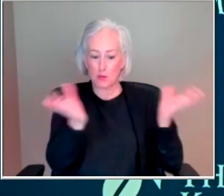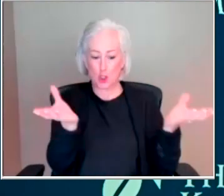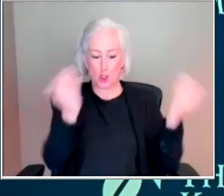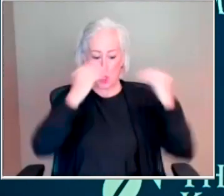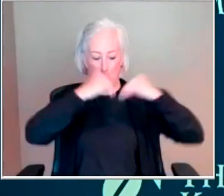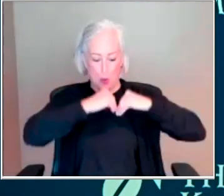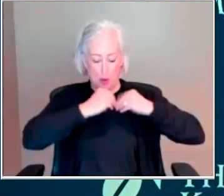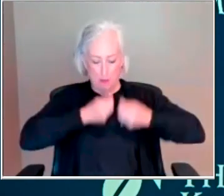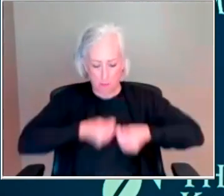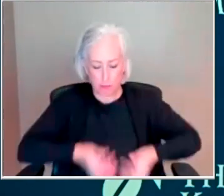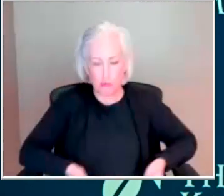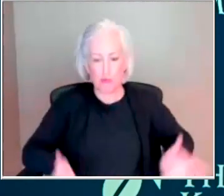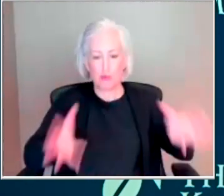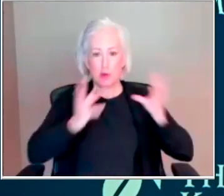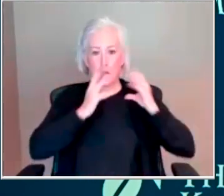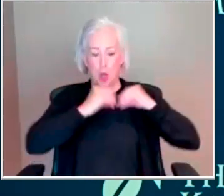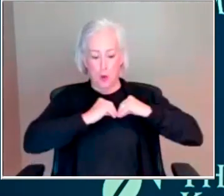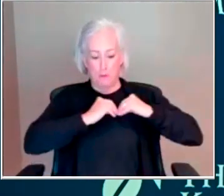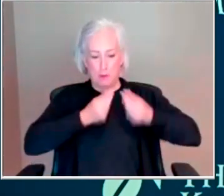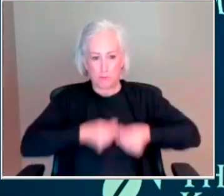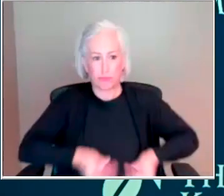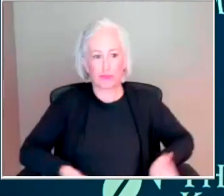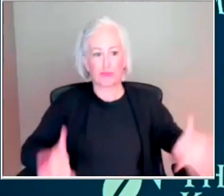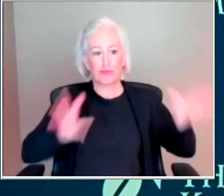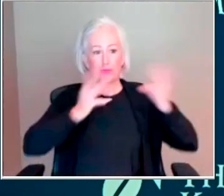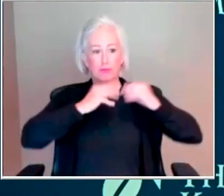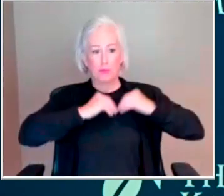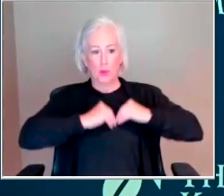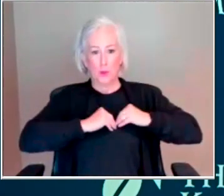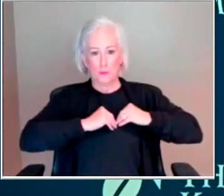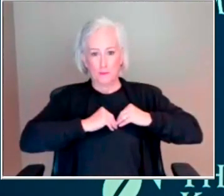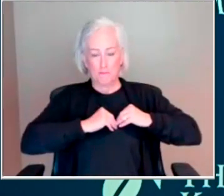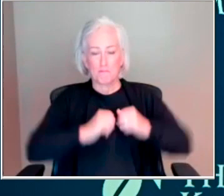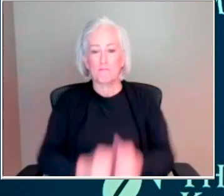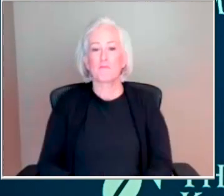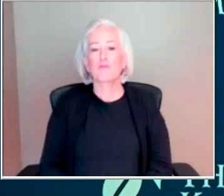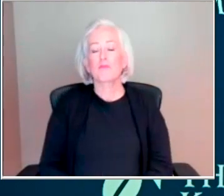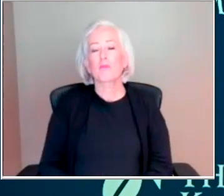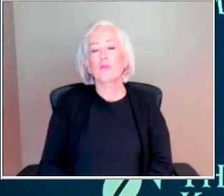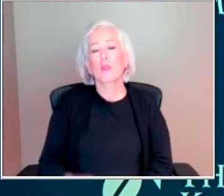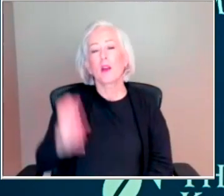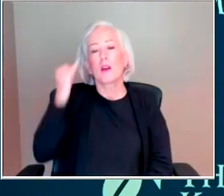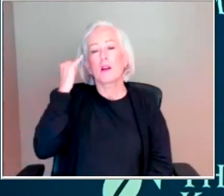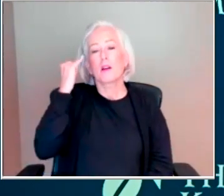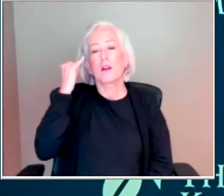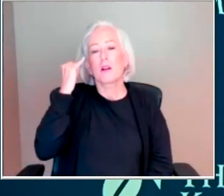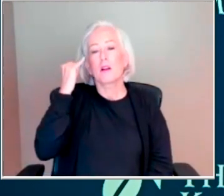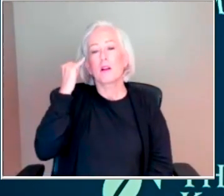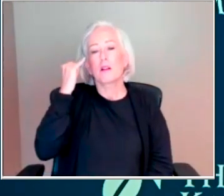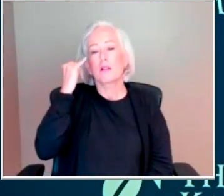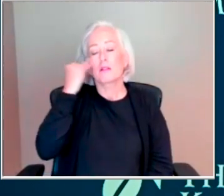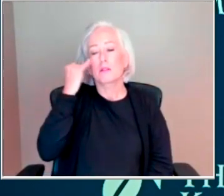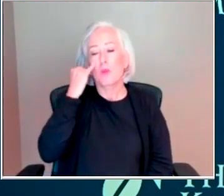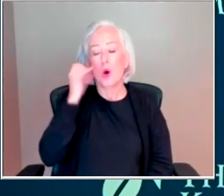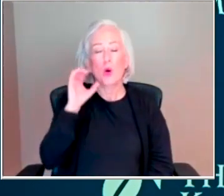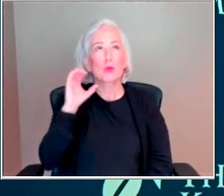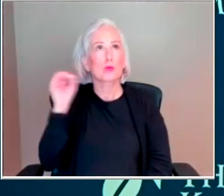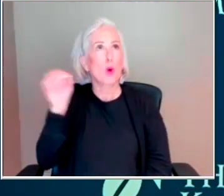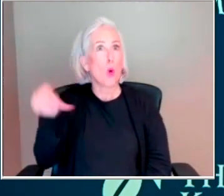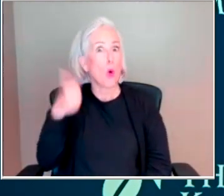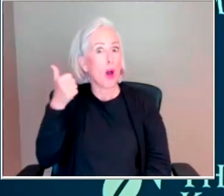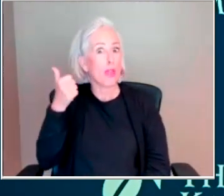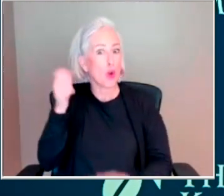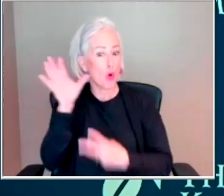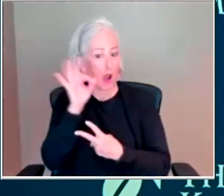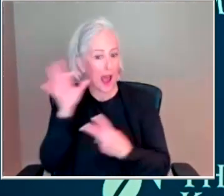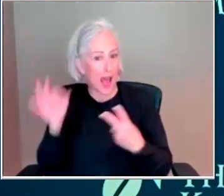Yes, in the event that there was no sort of reasonable option in terms